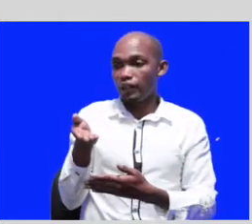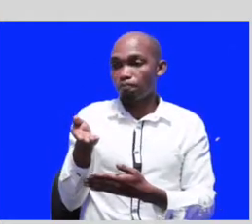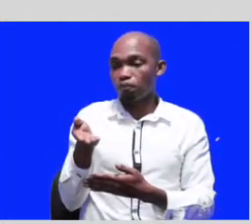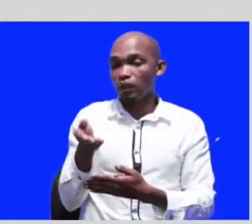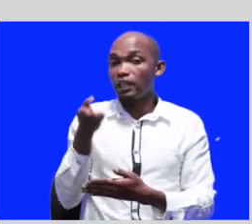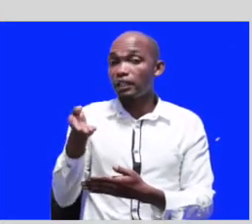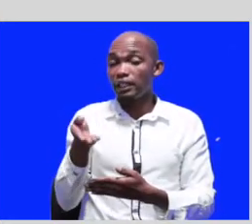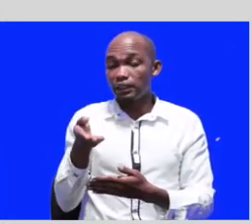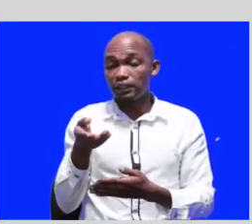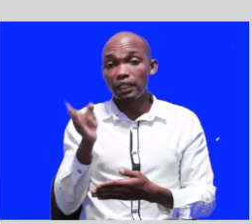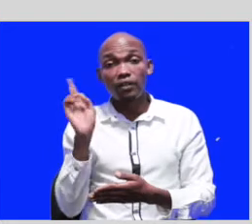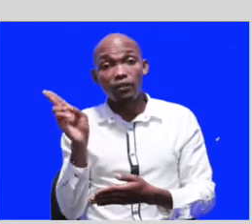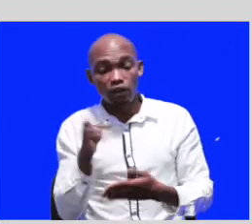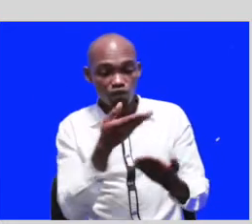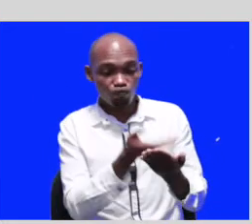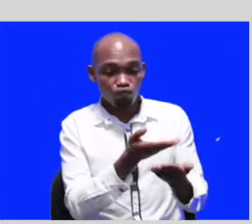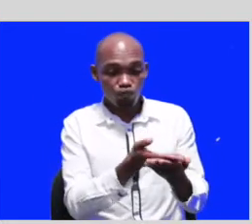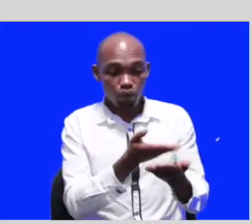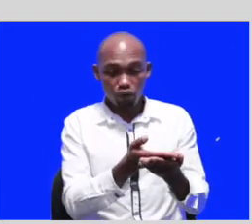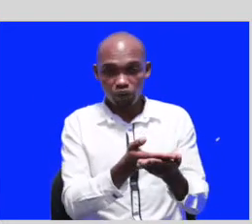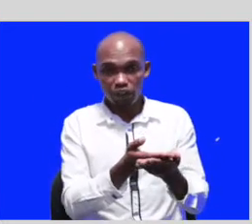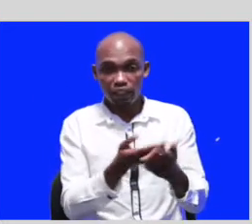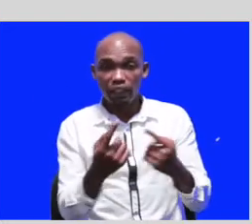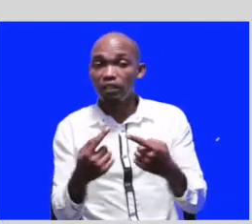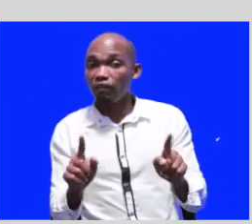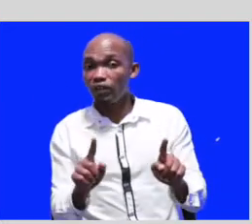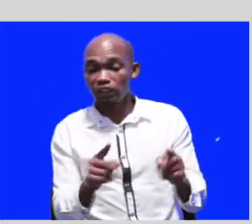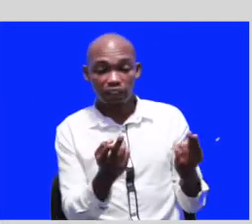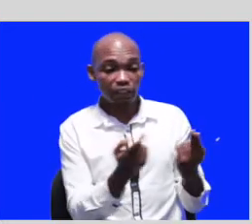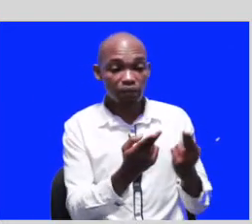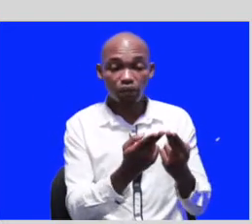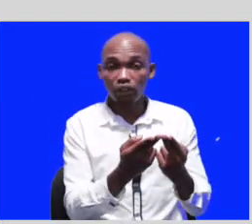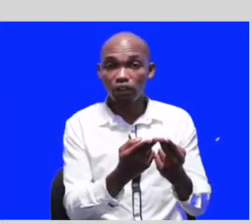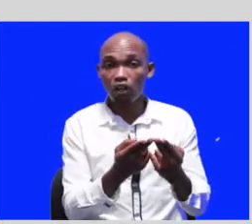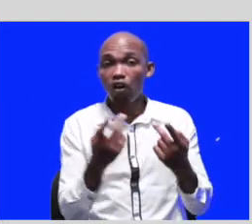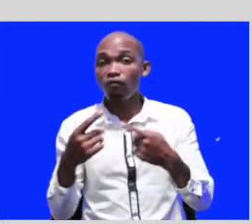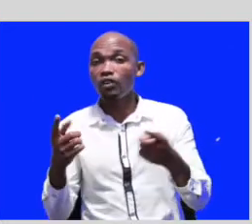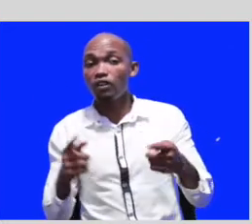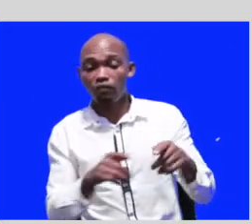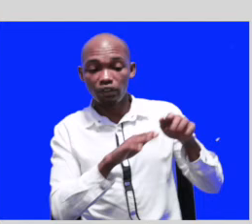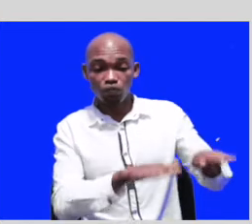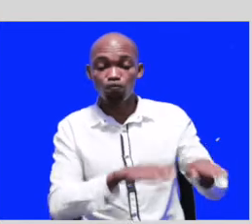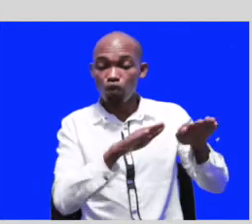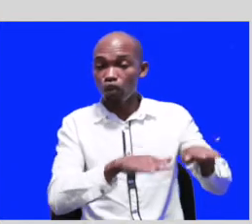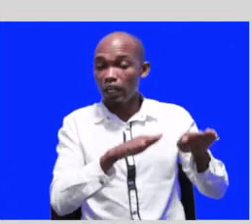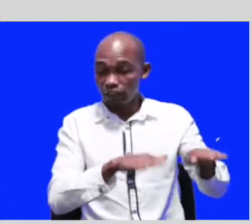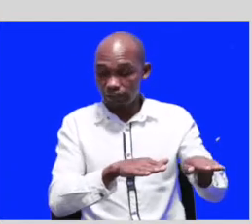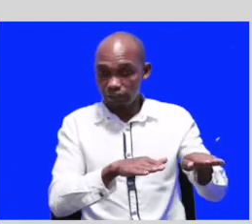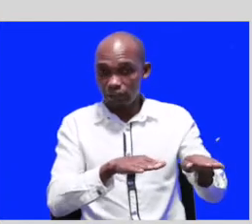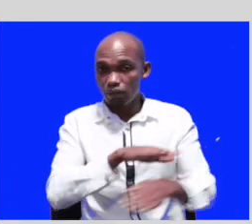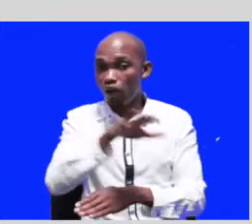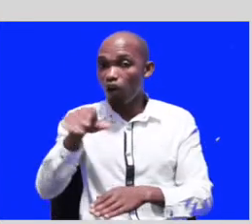This theory proposes that differences and similarities between organisms are as a result of how the